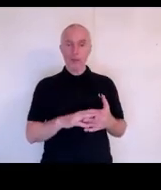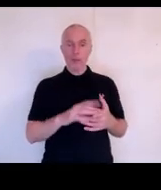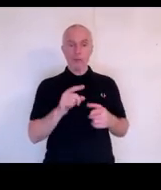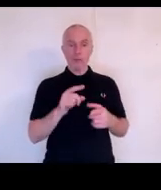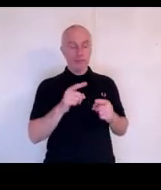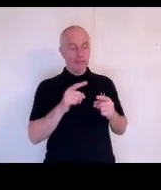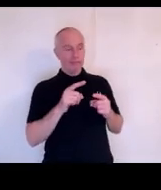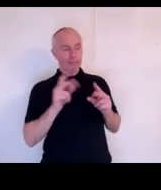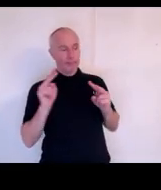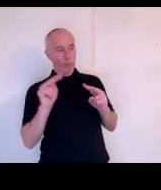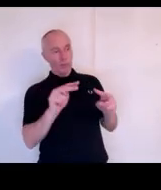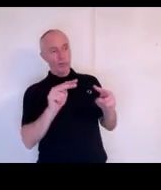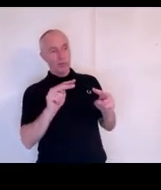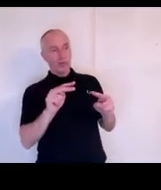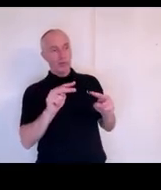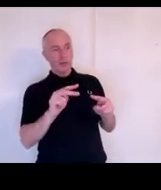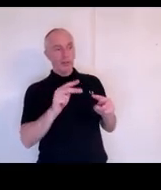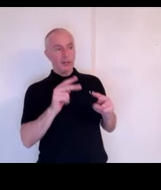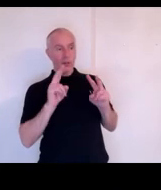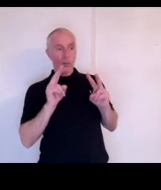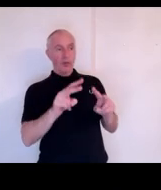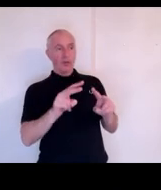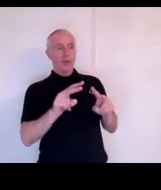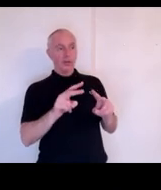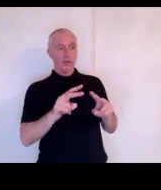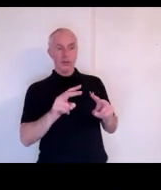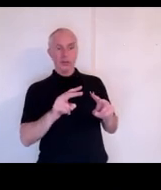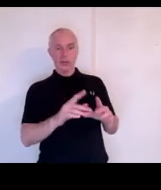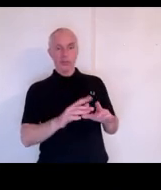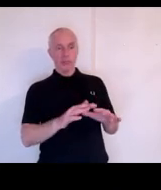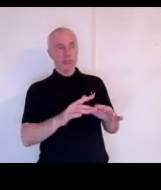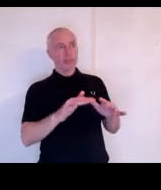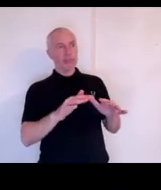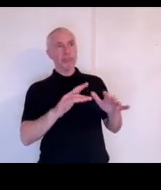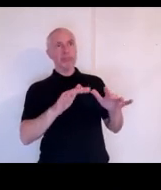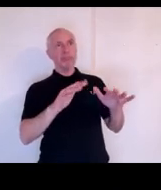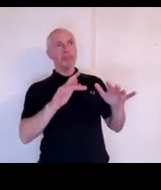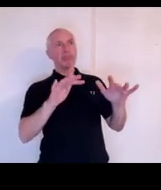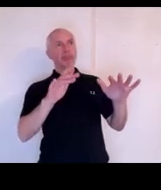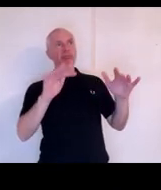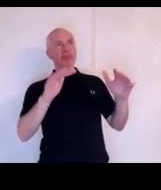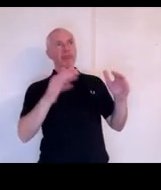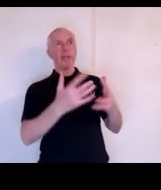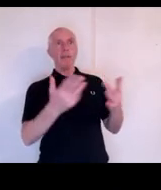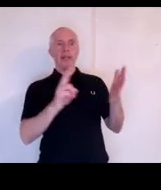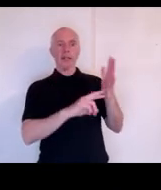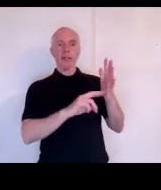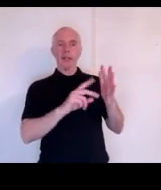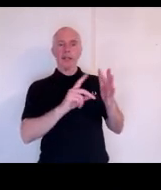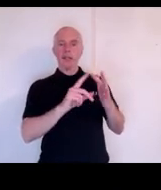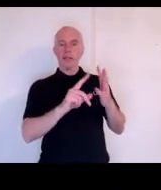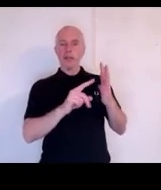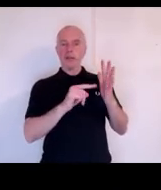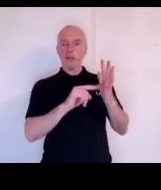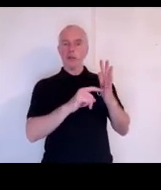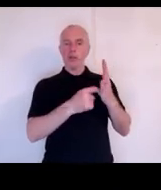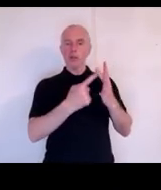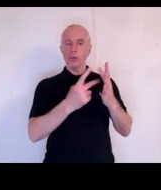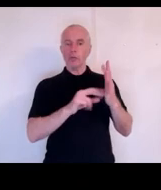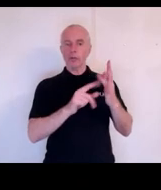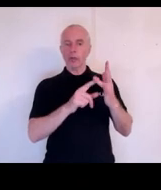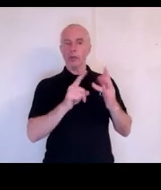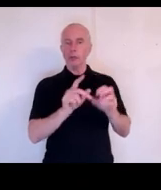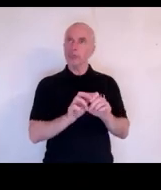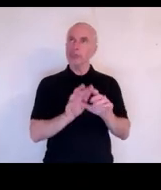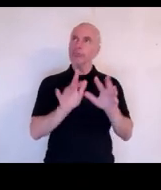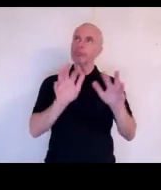watch the rate of neutrinos and potentially see an uptick in neutrinos to detect the reactor operations. So